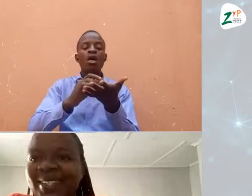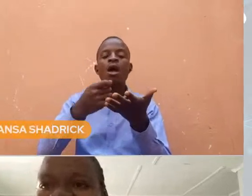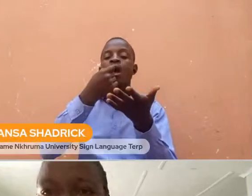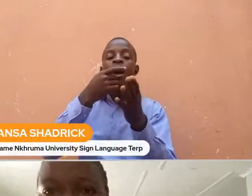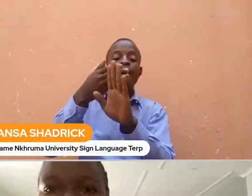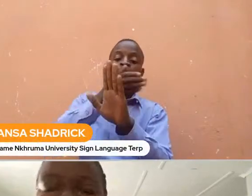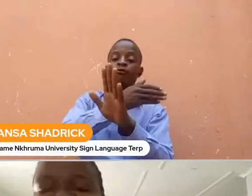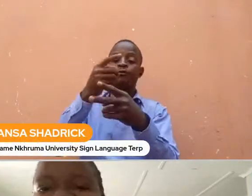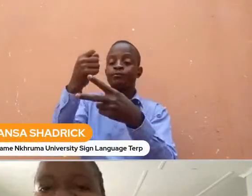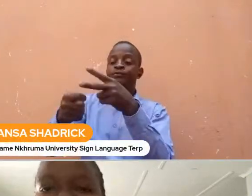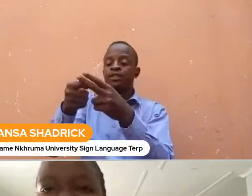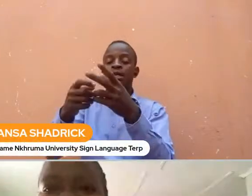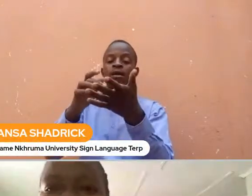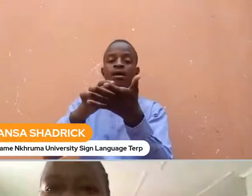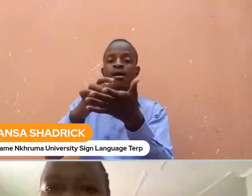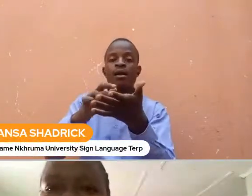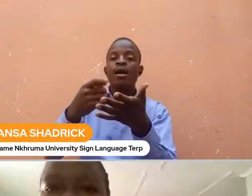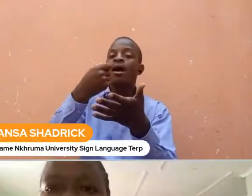say about this?